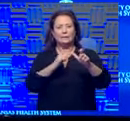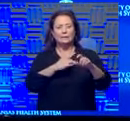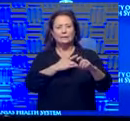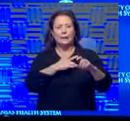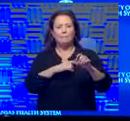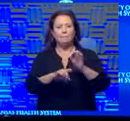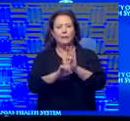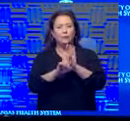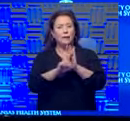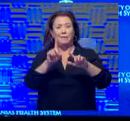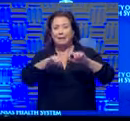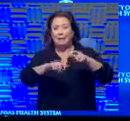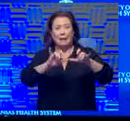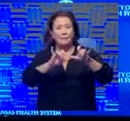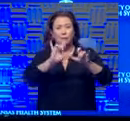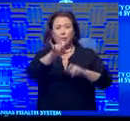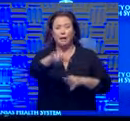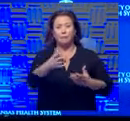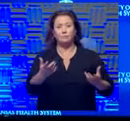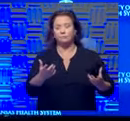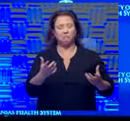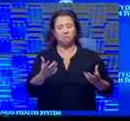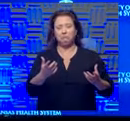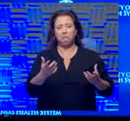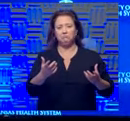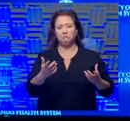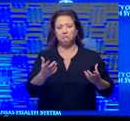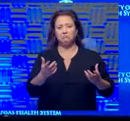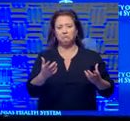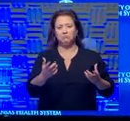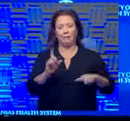If it can't measure that, it can't